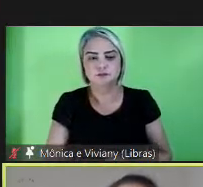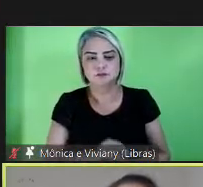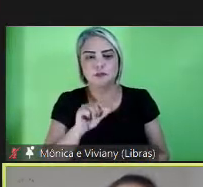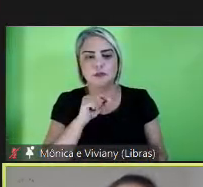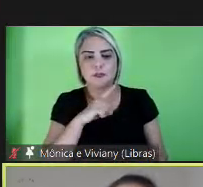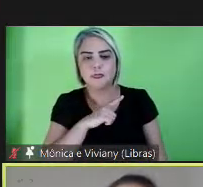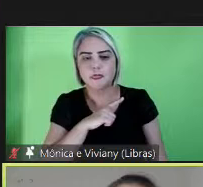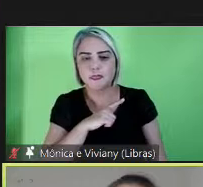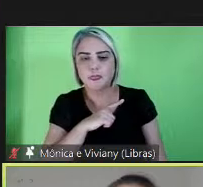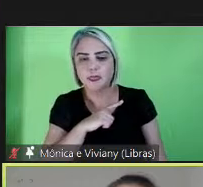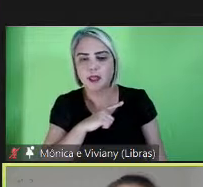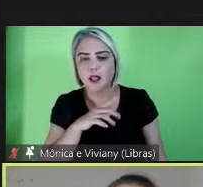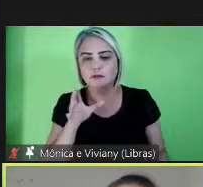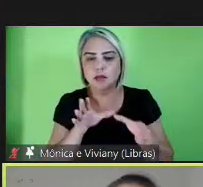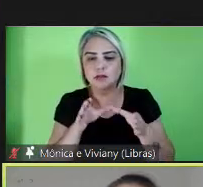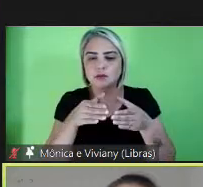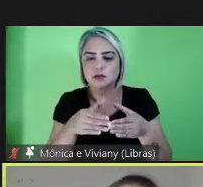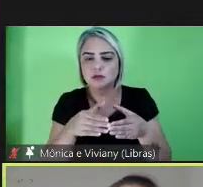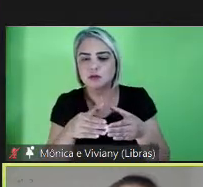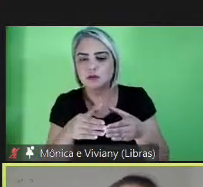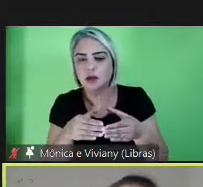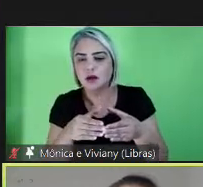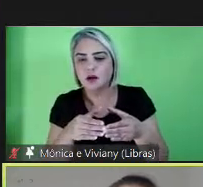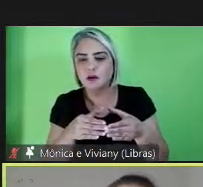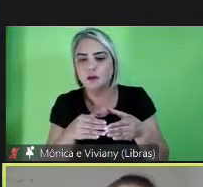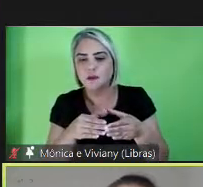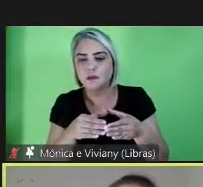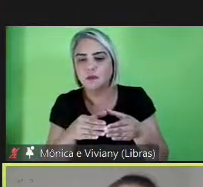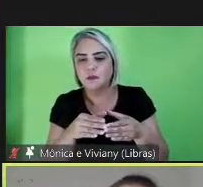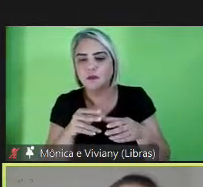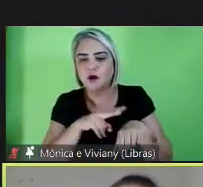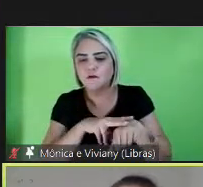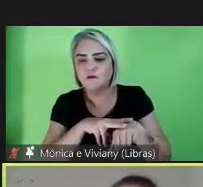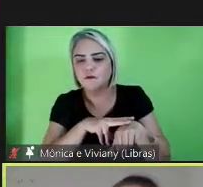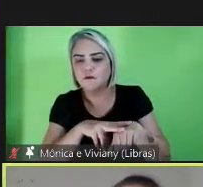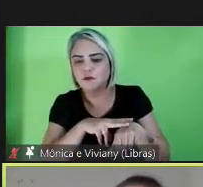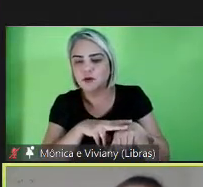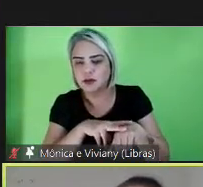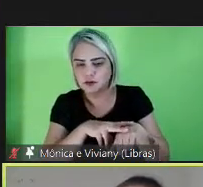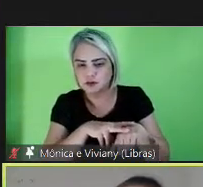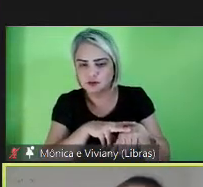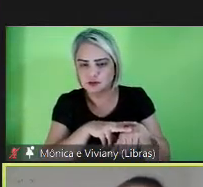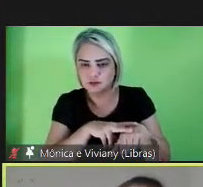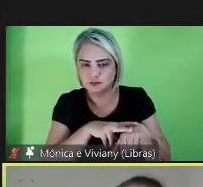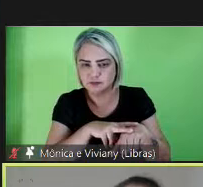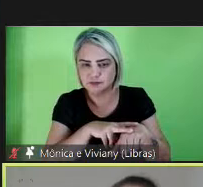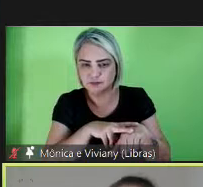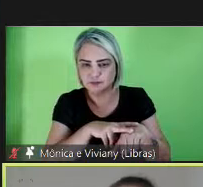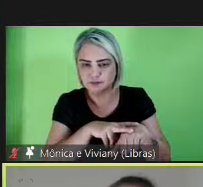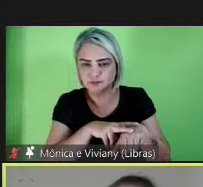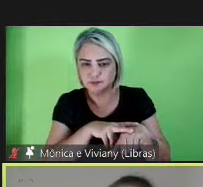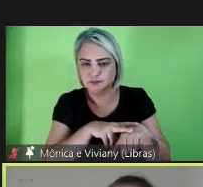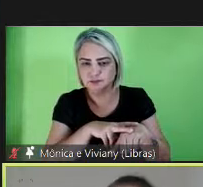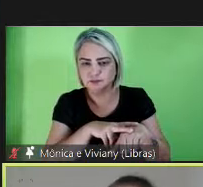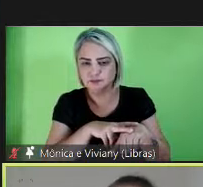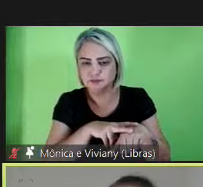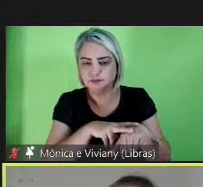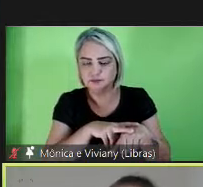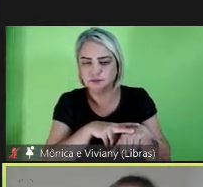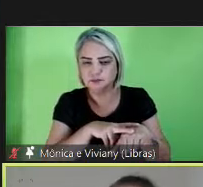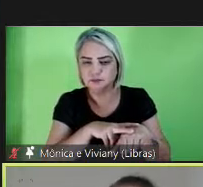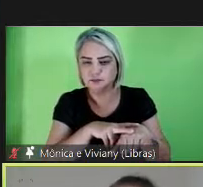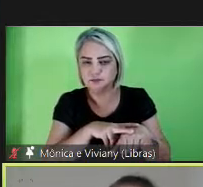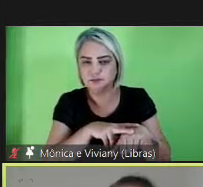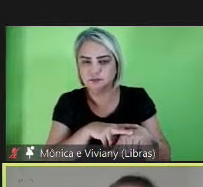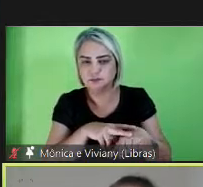the territory where I stay is in this most central region, this green one here in the territory.